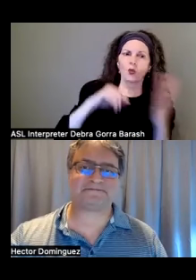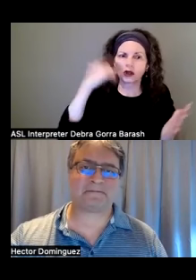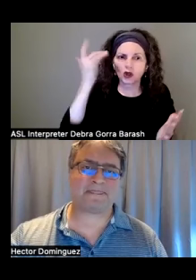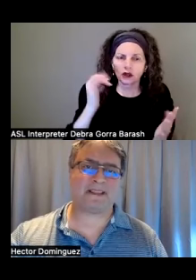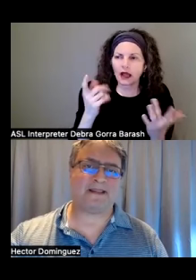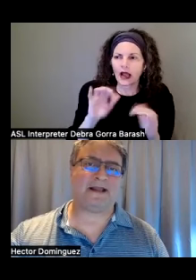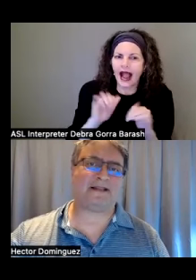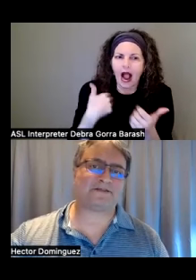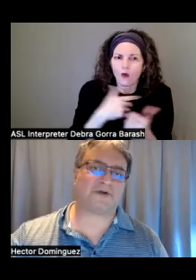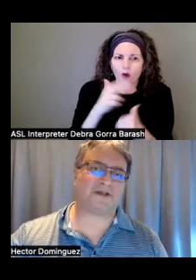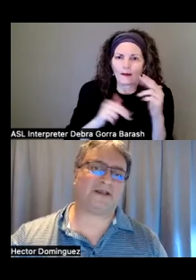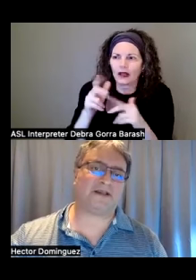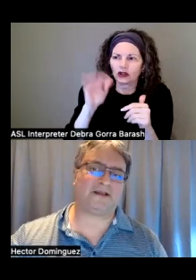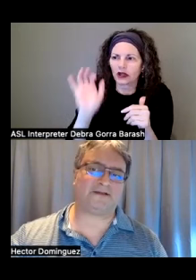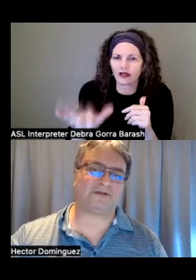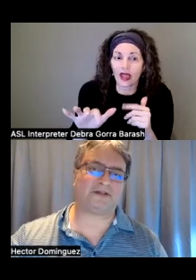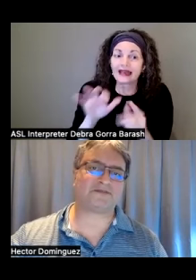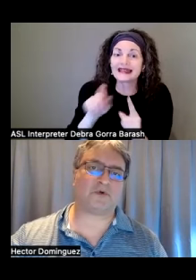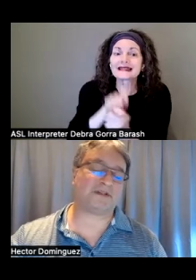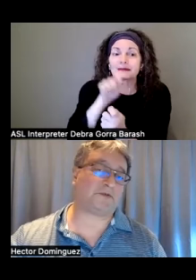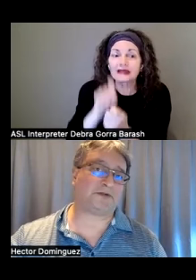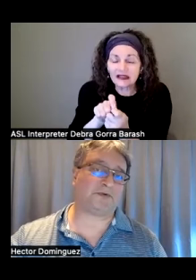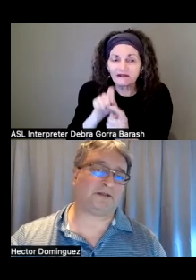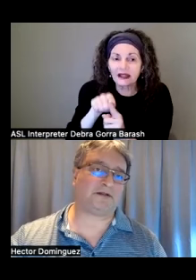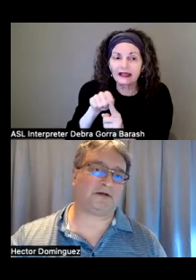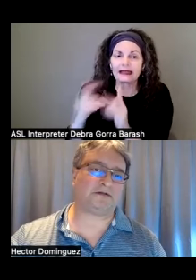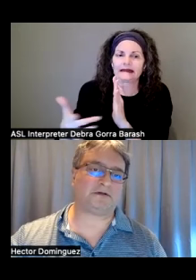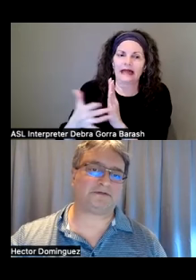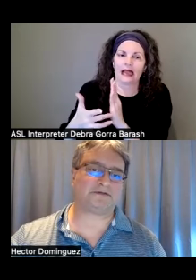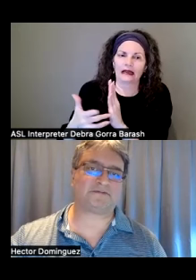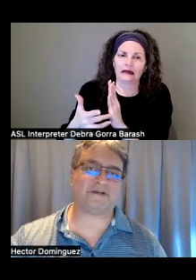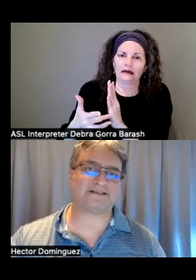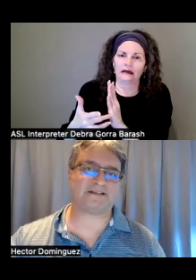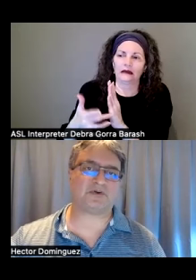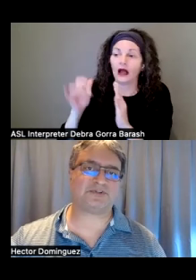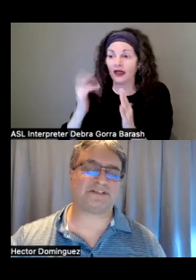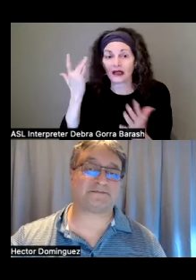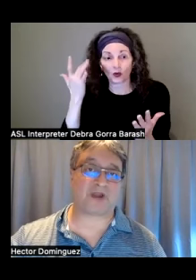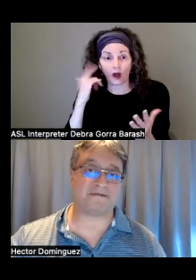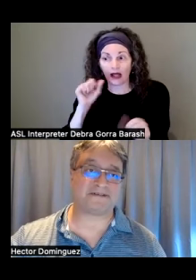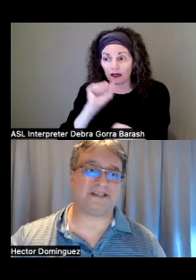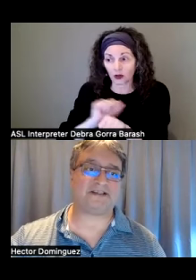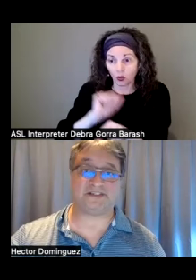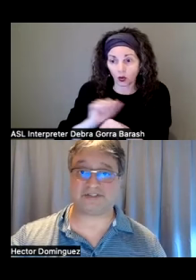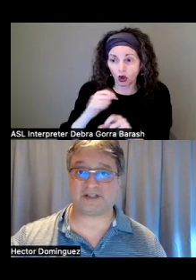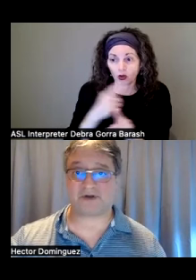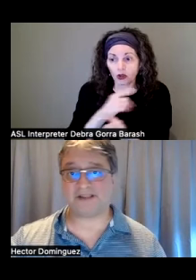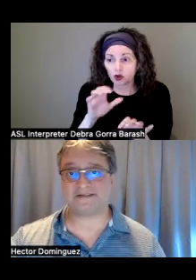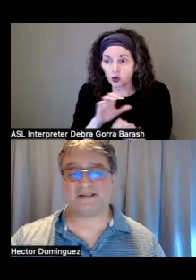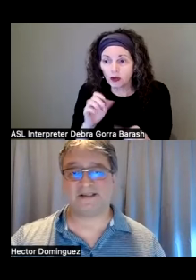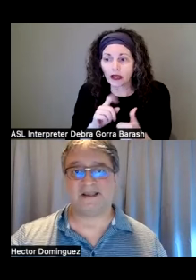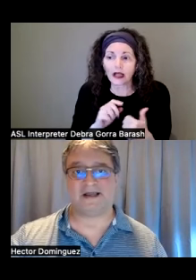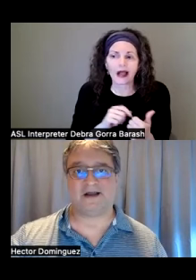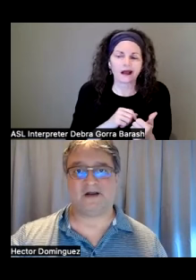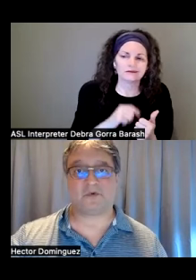please. And that's why this work that we are doing on surveillance technologies, privacy, digital